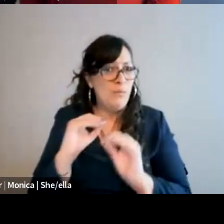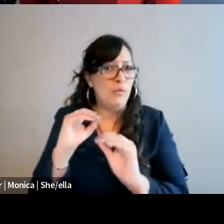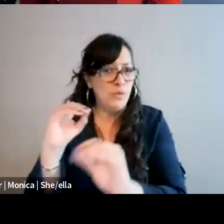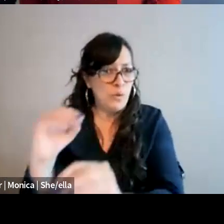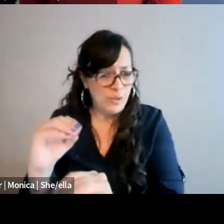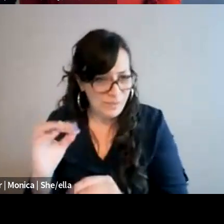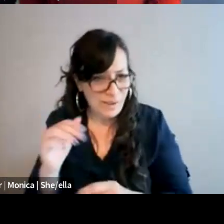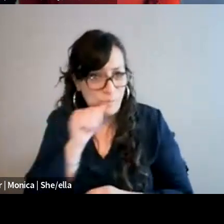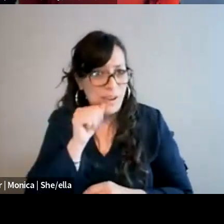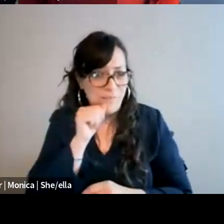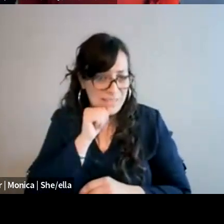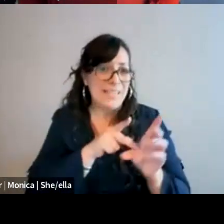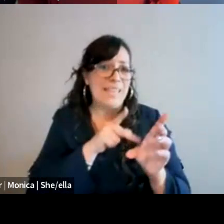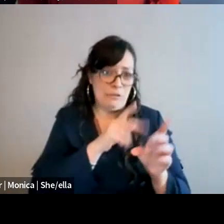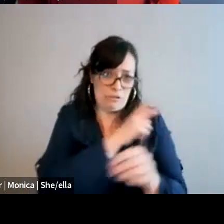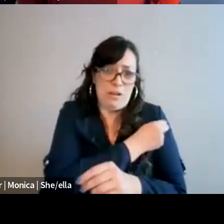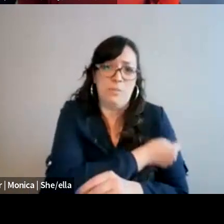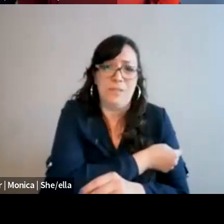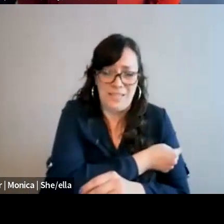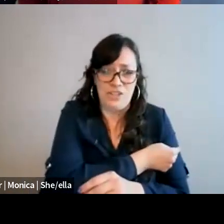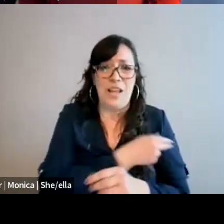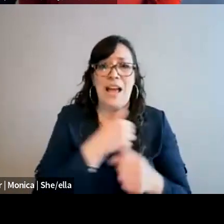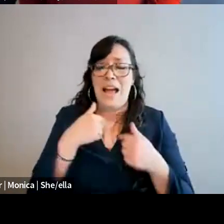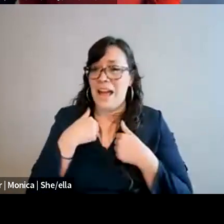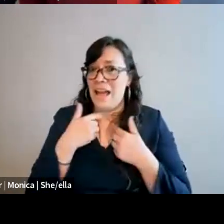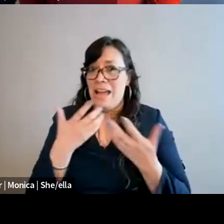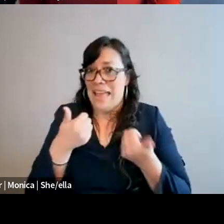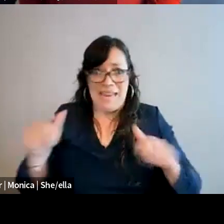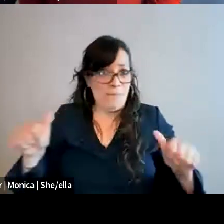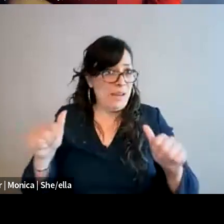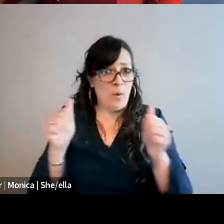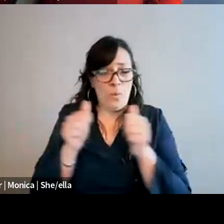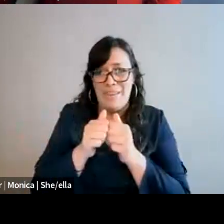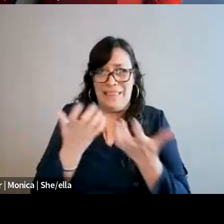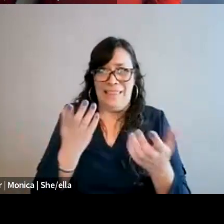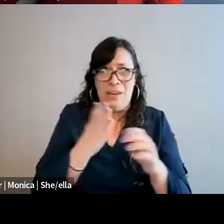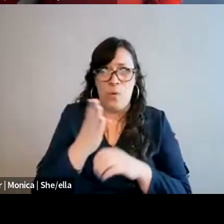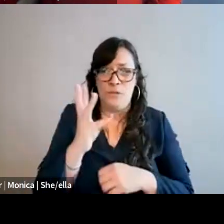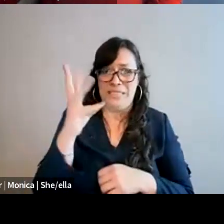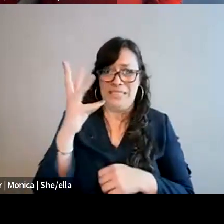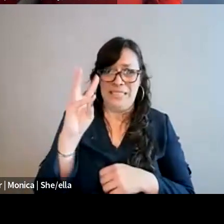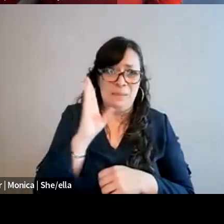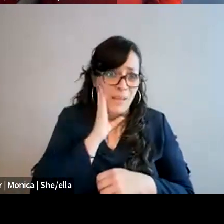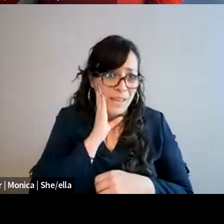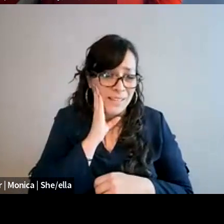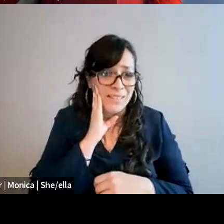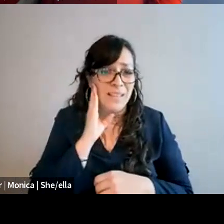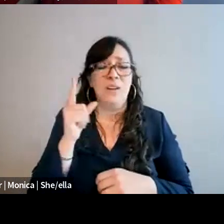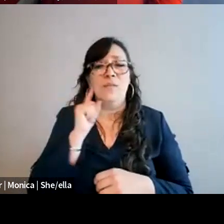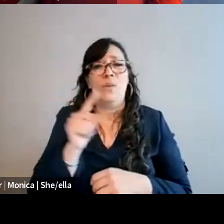private psychiatric hospitalization. Either way, anybody with over, I think it's 16 beds for